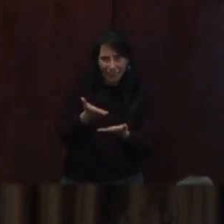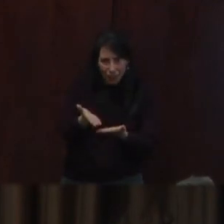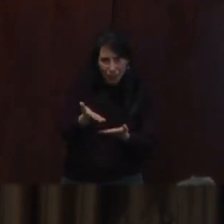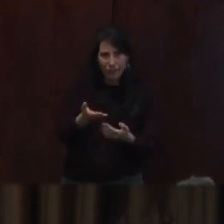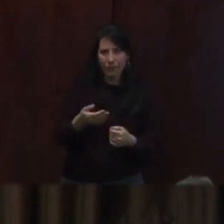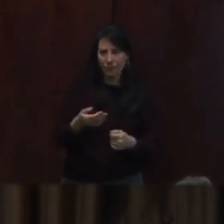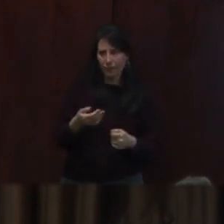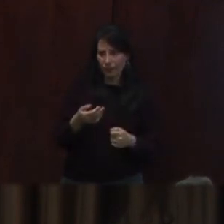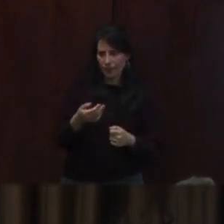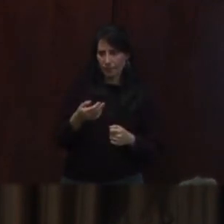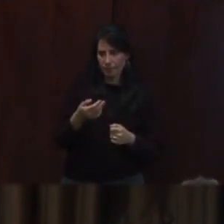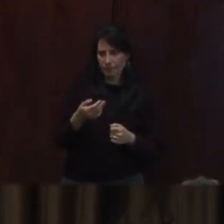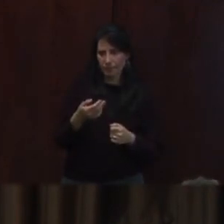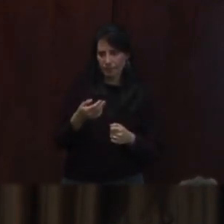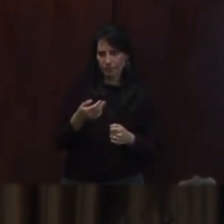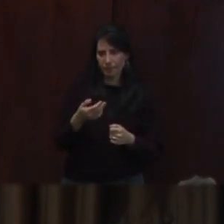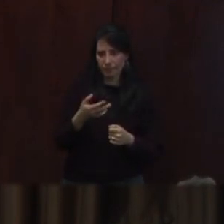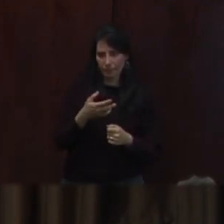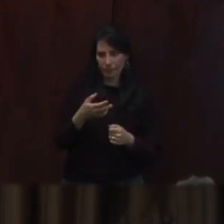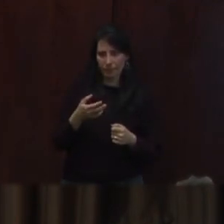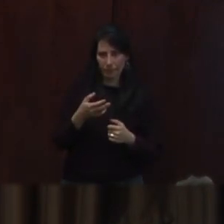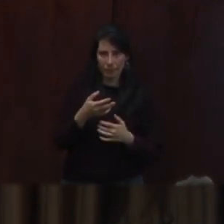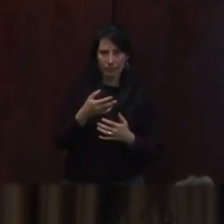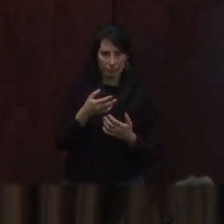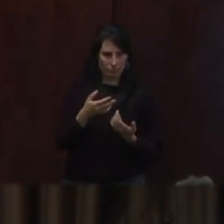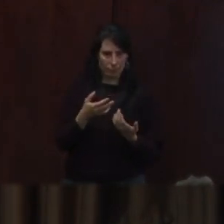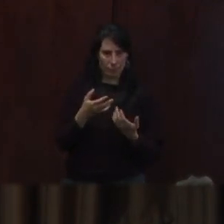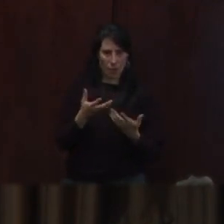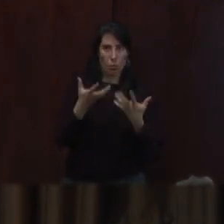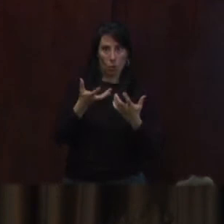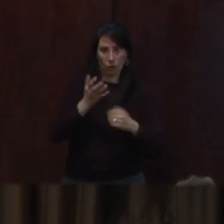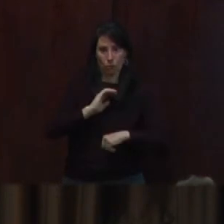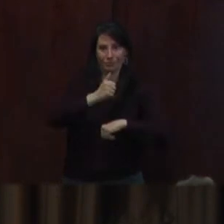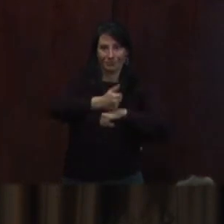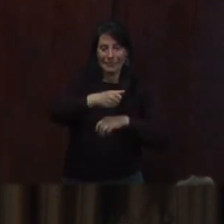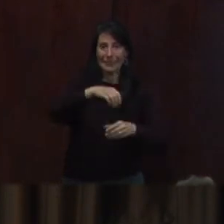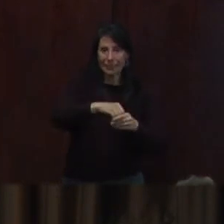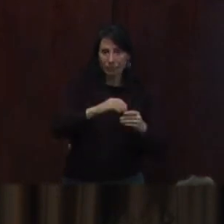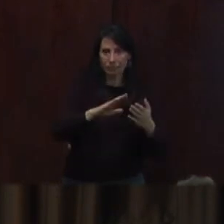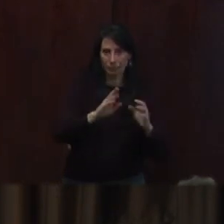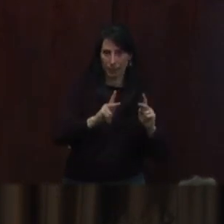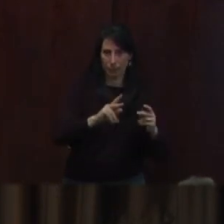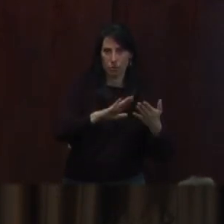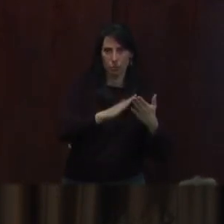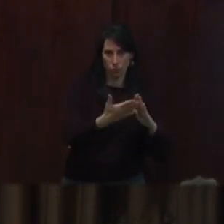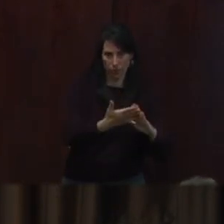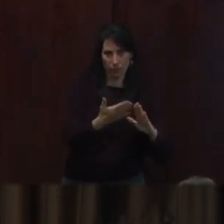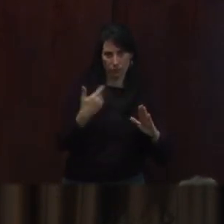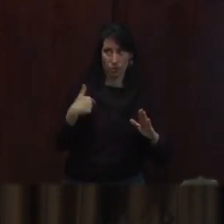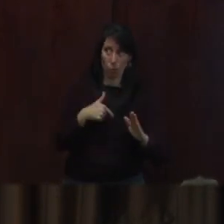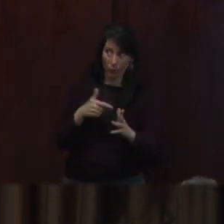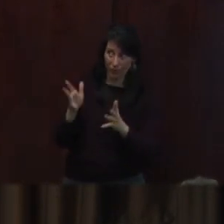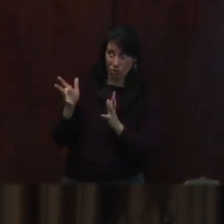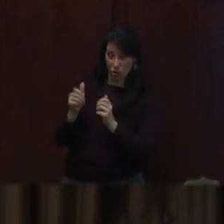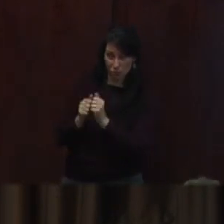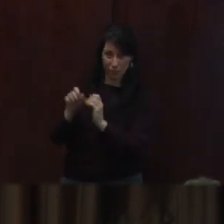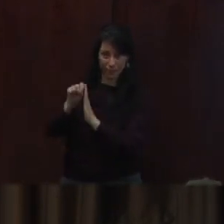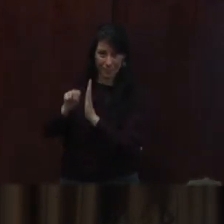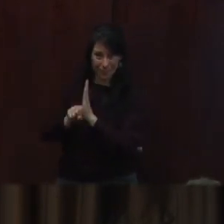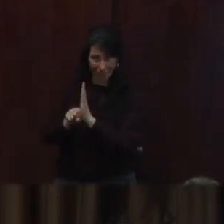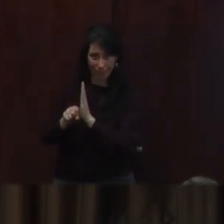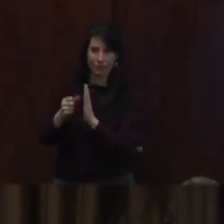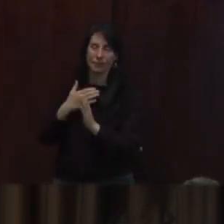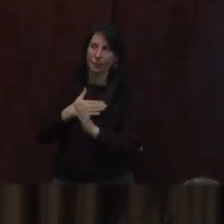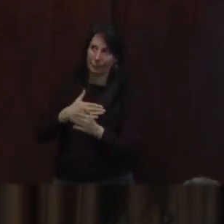community was a much bigger priority for us. And so we were able to work with the state to get additional